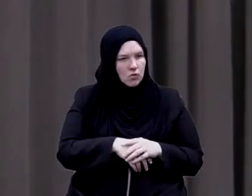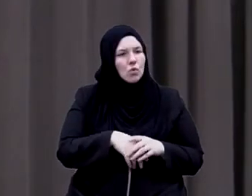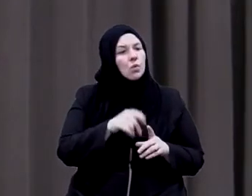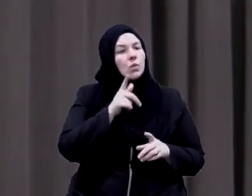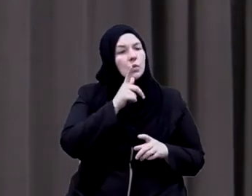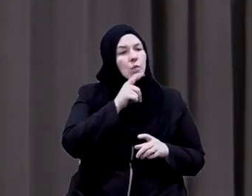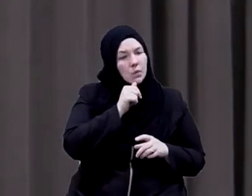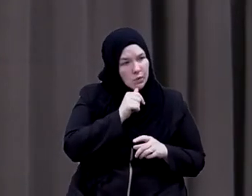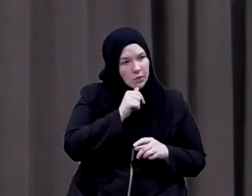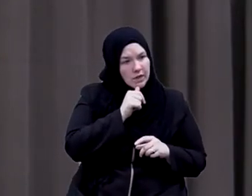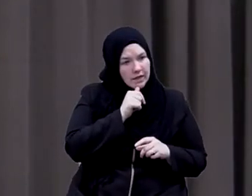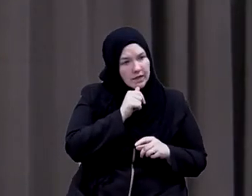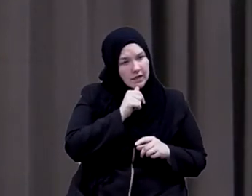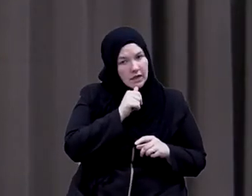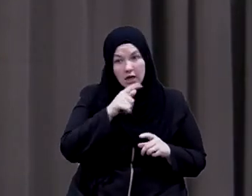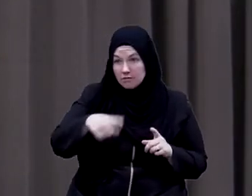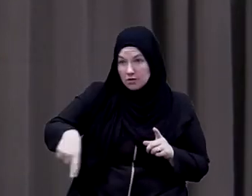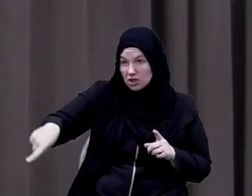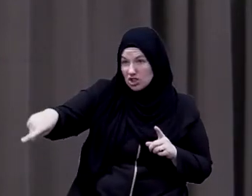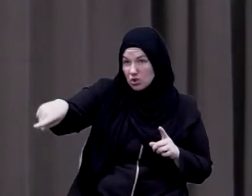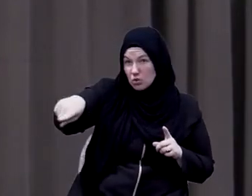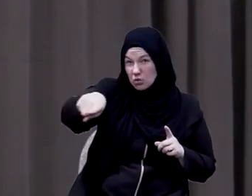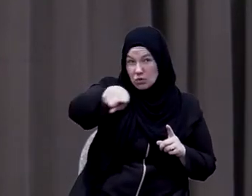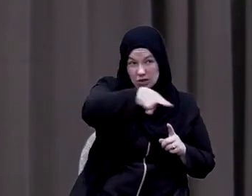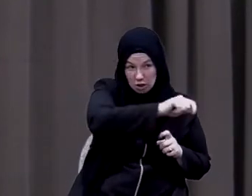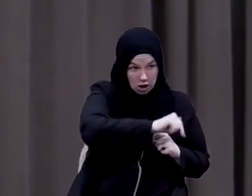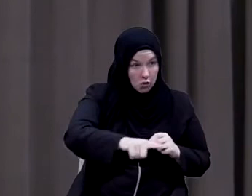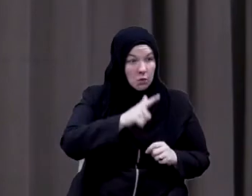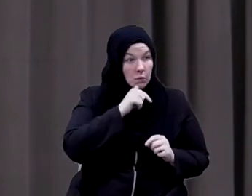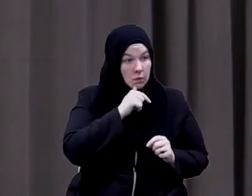Who among all of us here